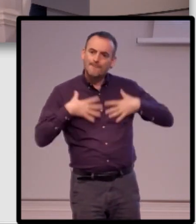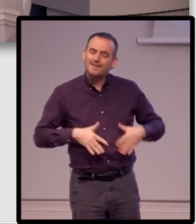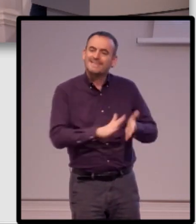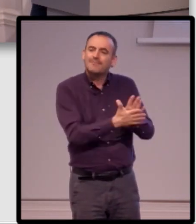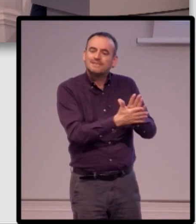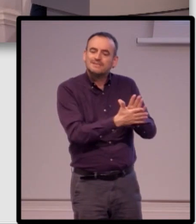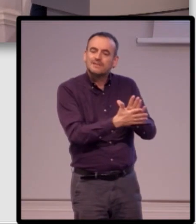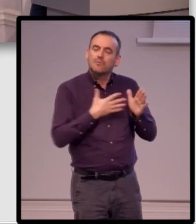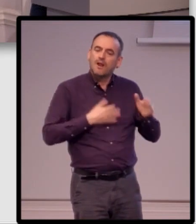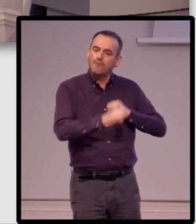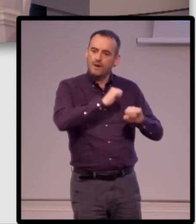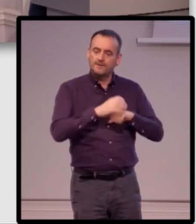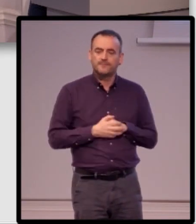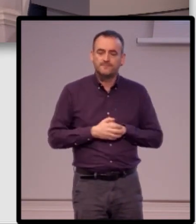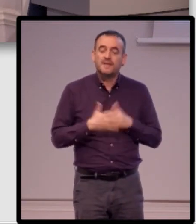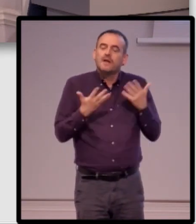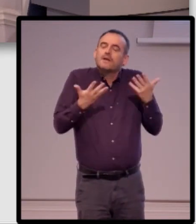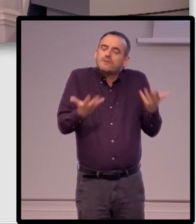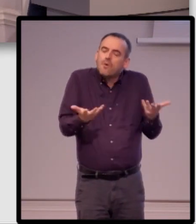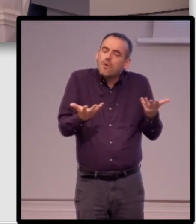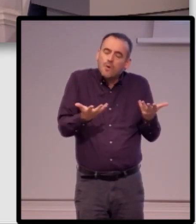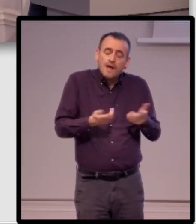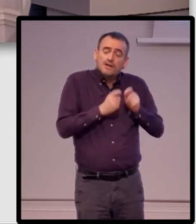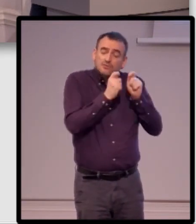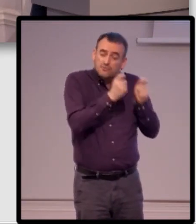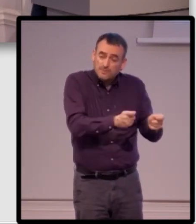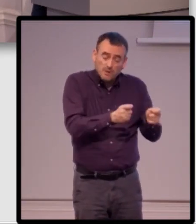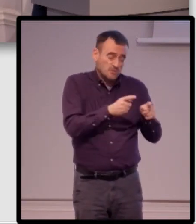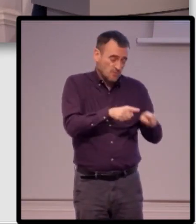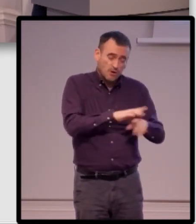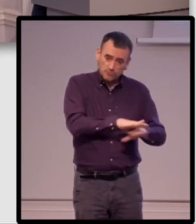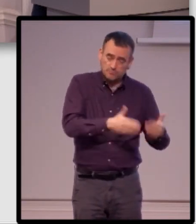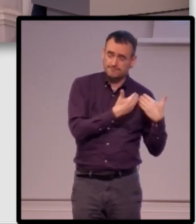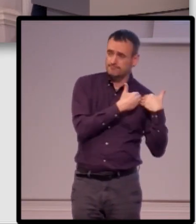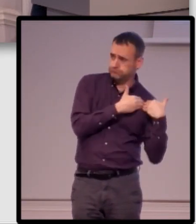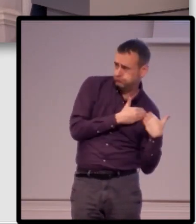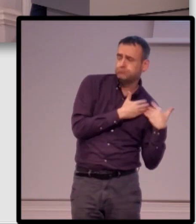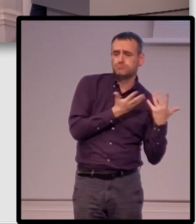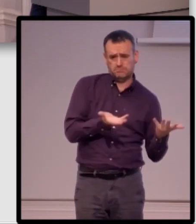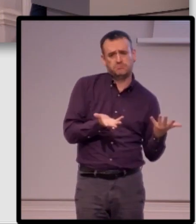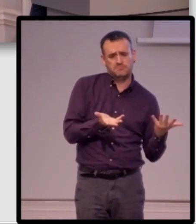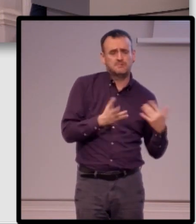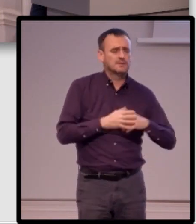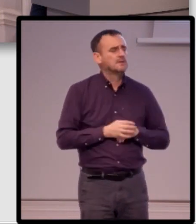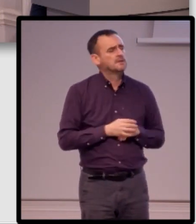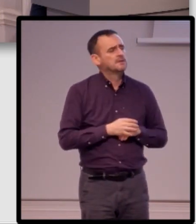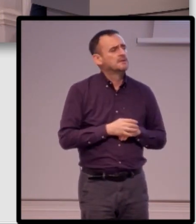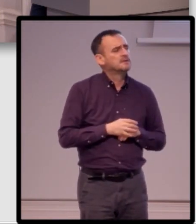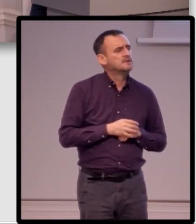So the burden of treatment was and continues to be heavy for children and young people. The